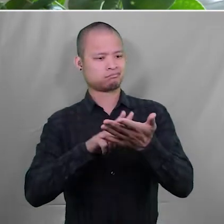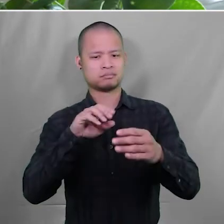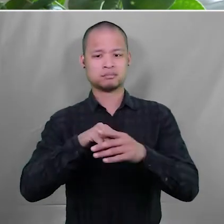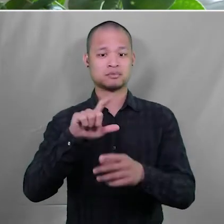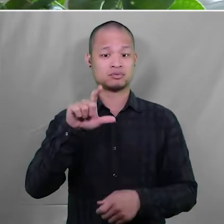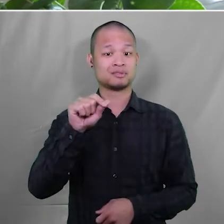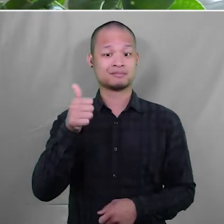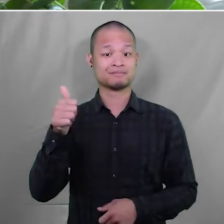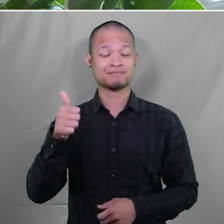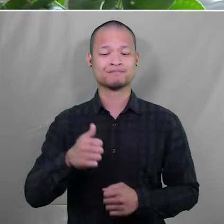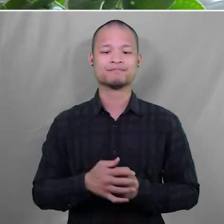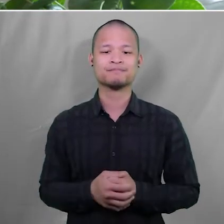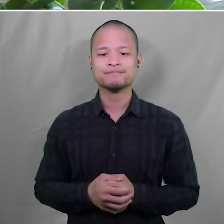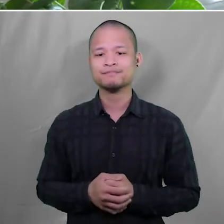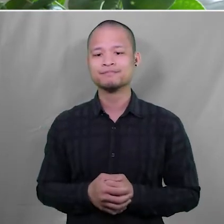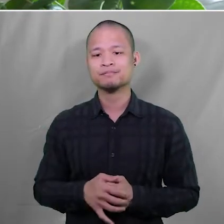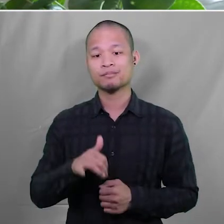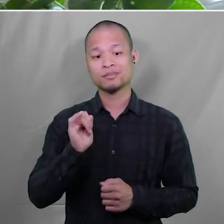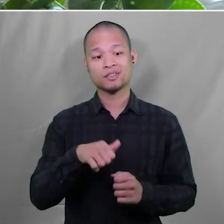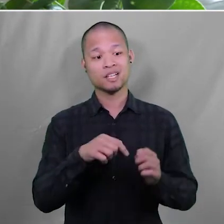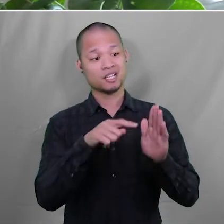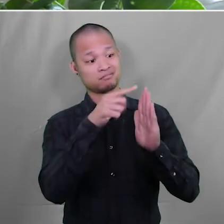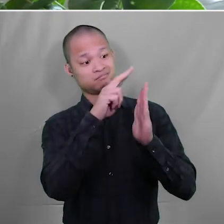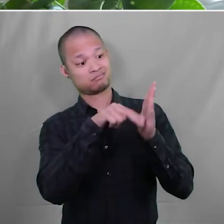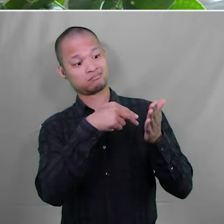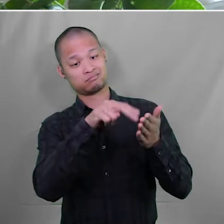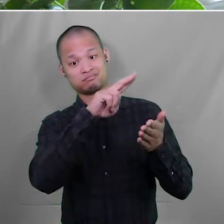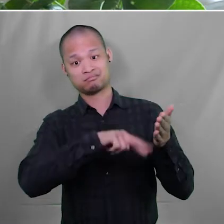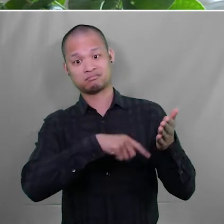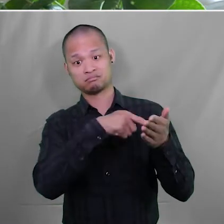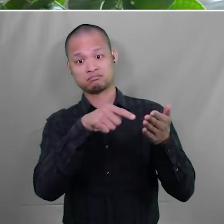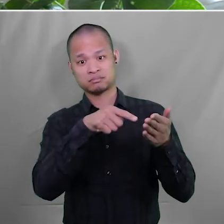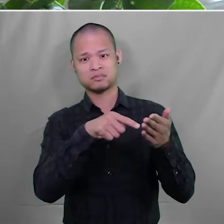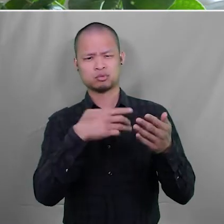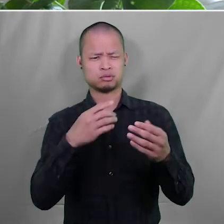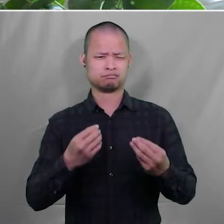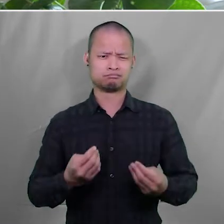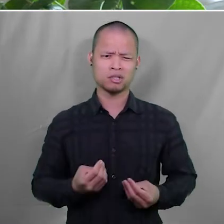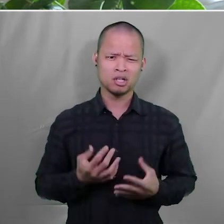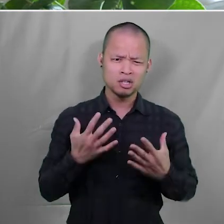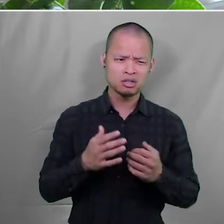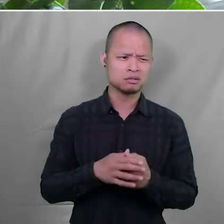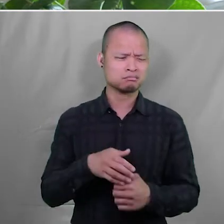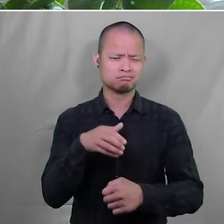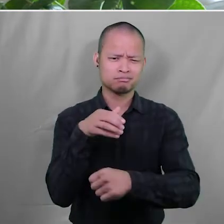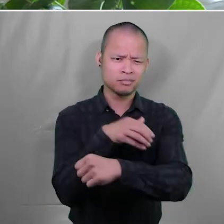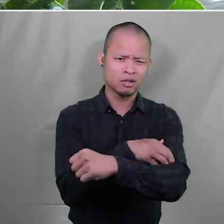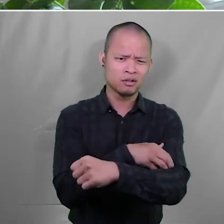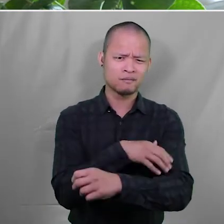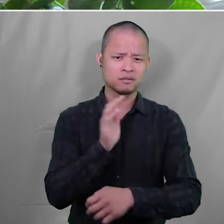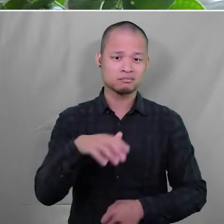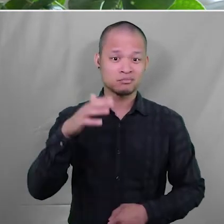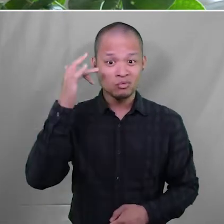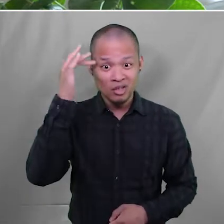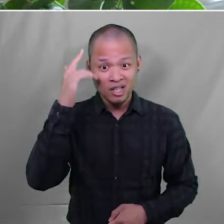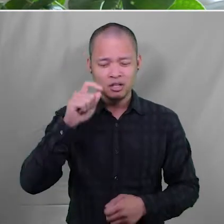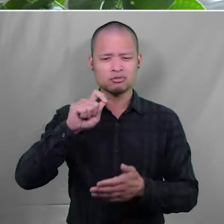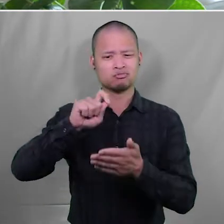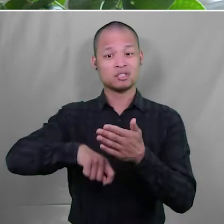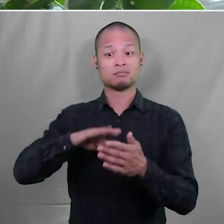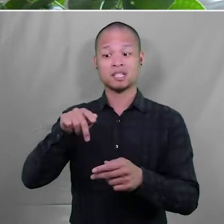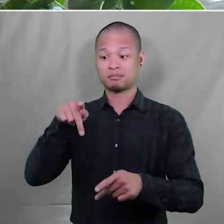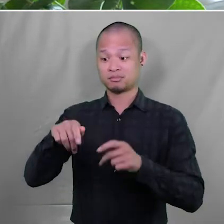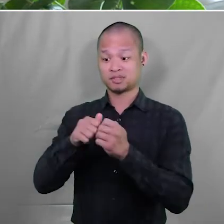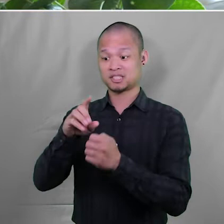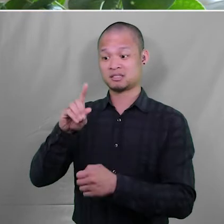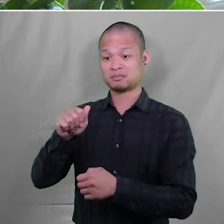this in 2010. And so this document is particularly inspiring and powerful because it's written